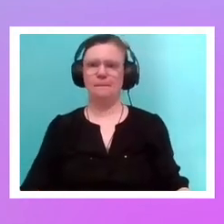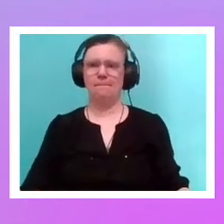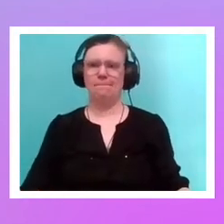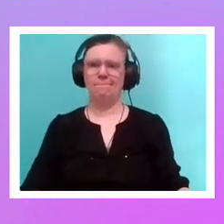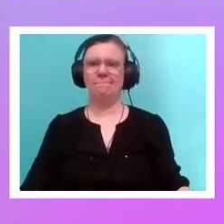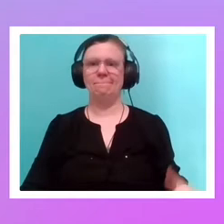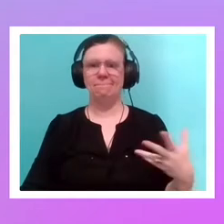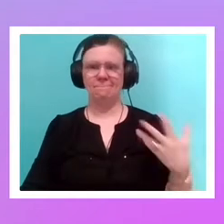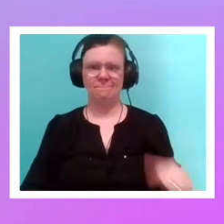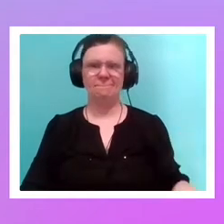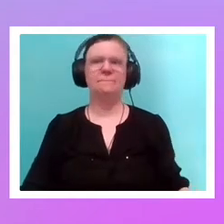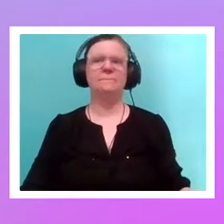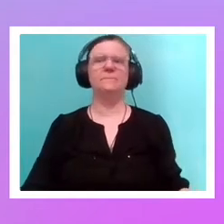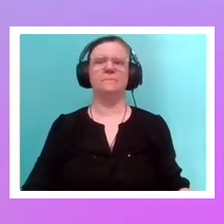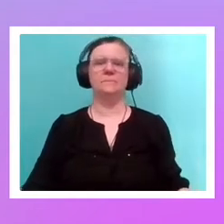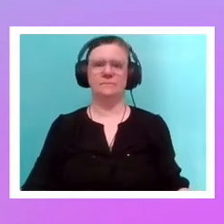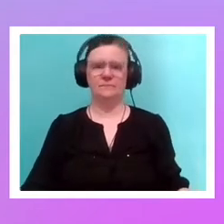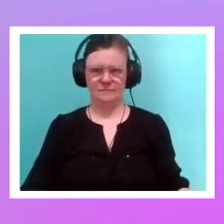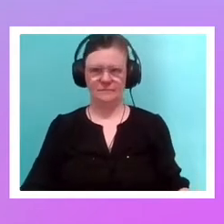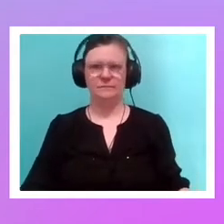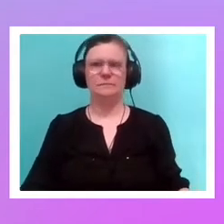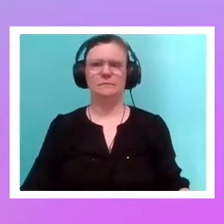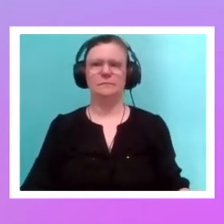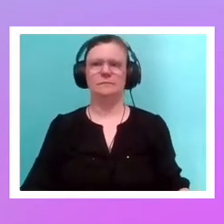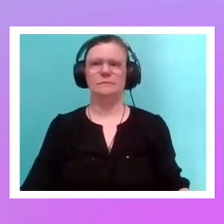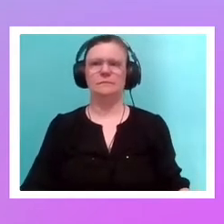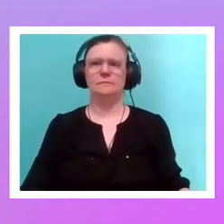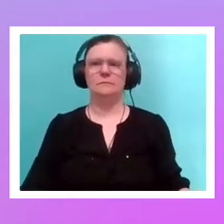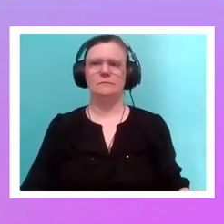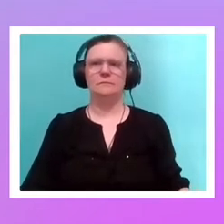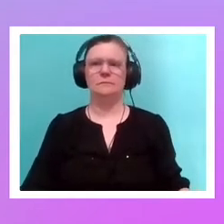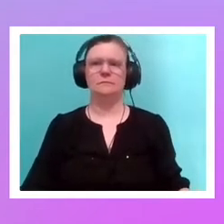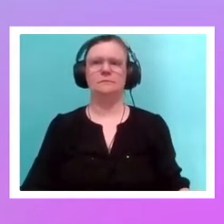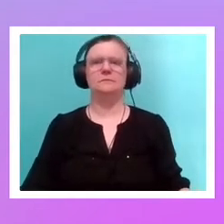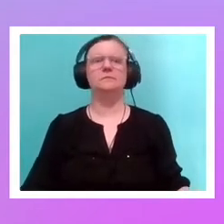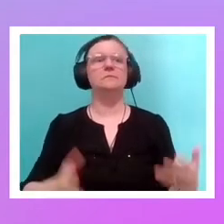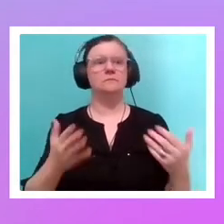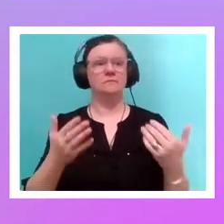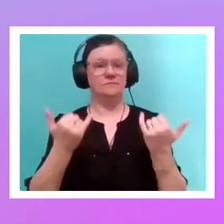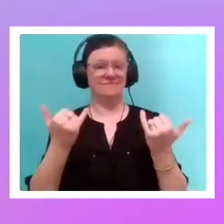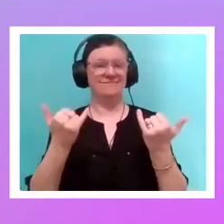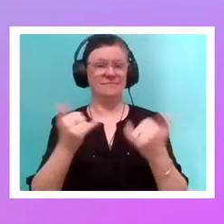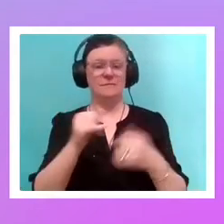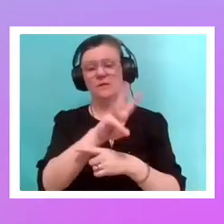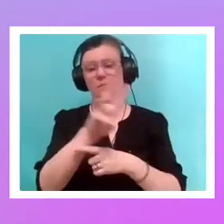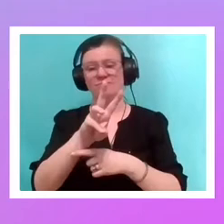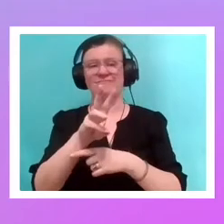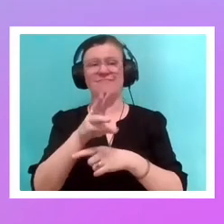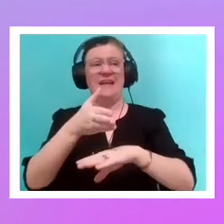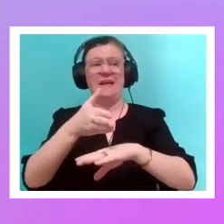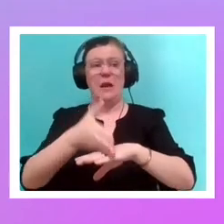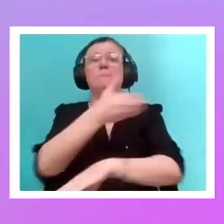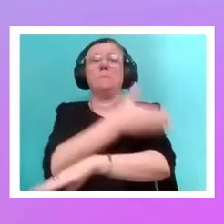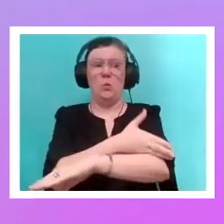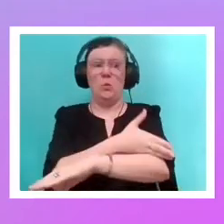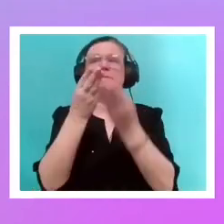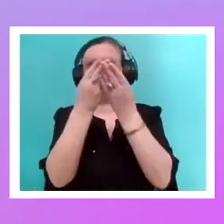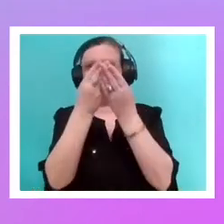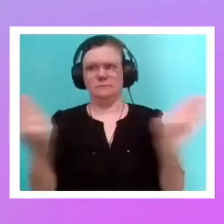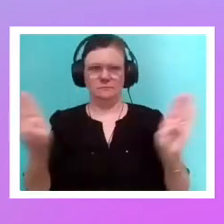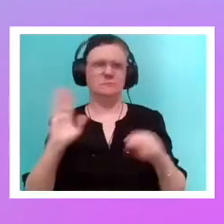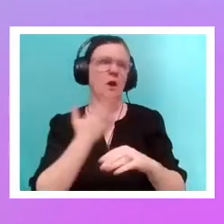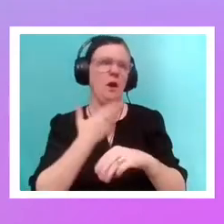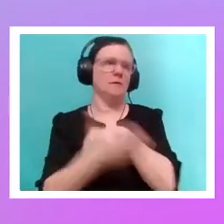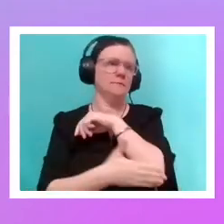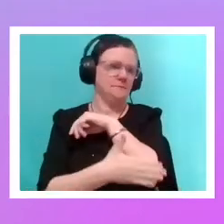So, making the UK public sector more accessible. I'm here to talk about improving accessibility across the public sector in the UK.